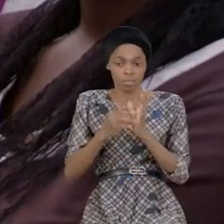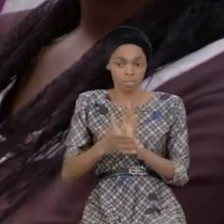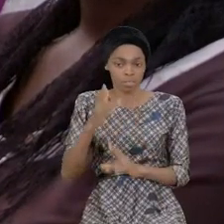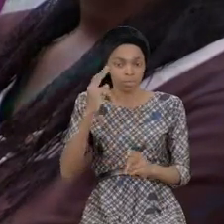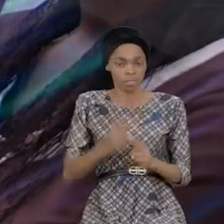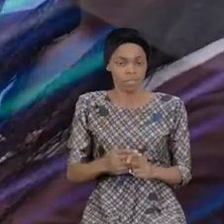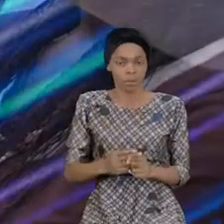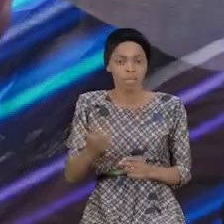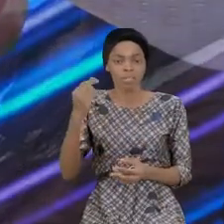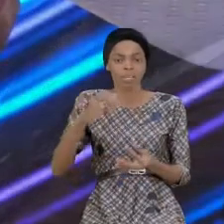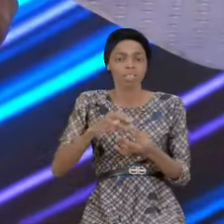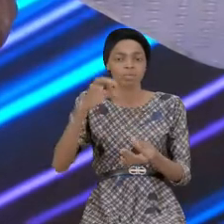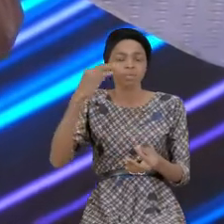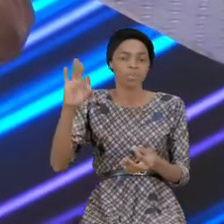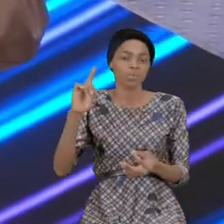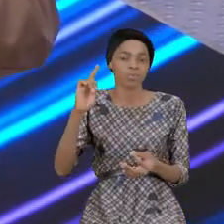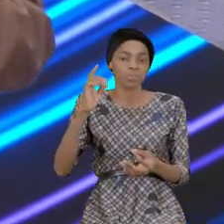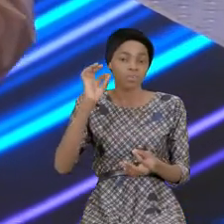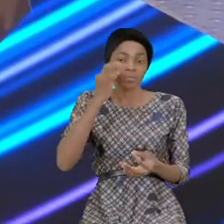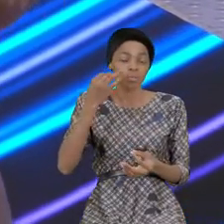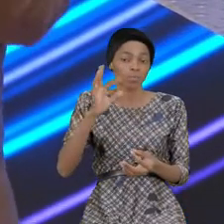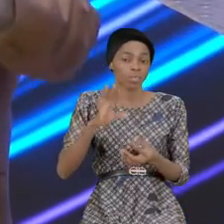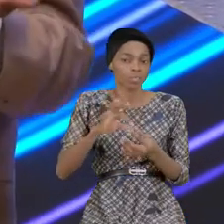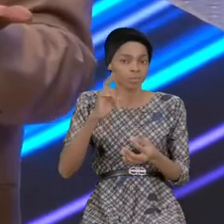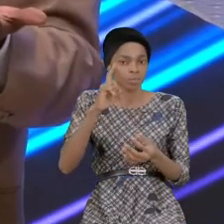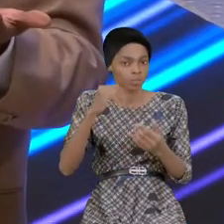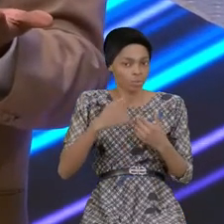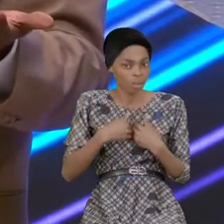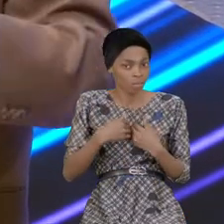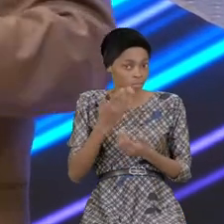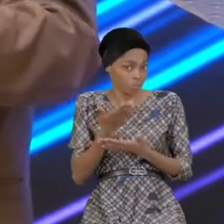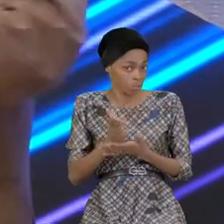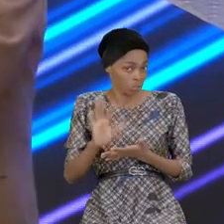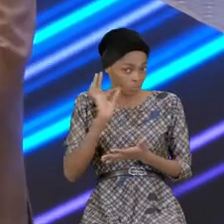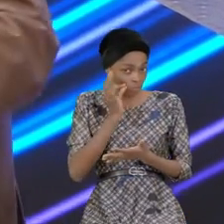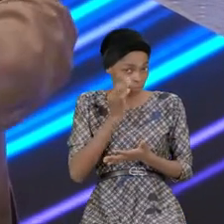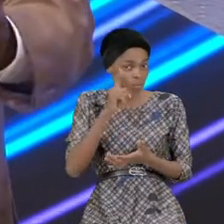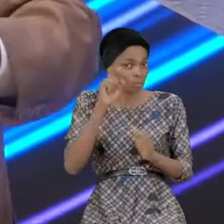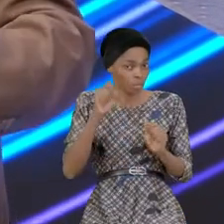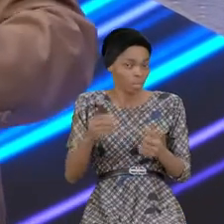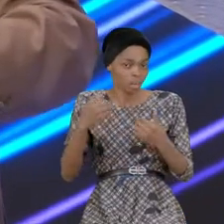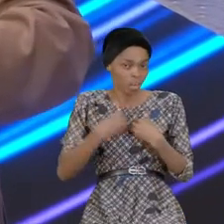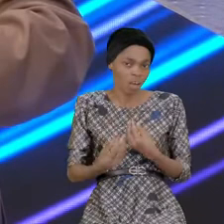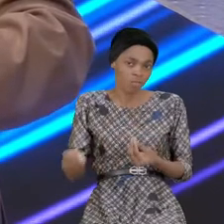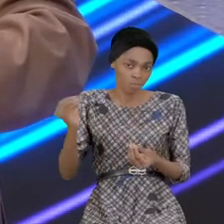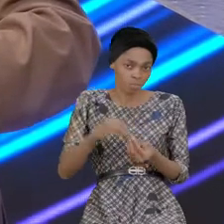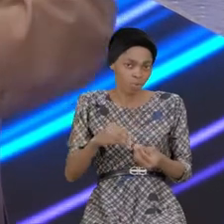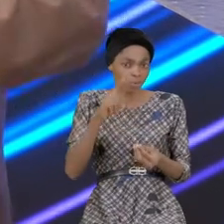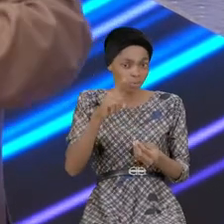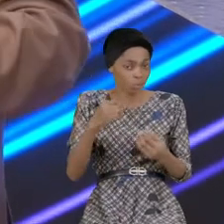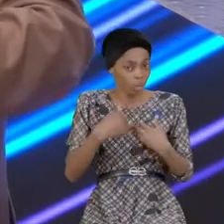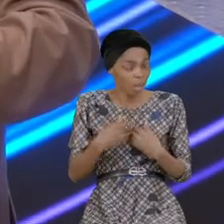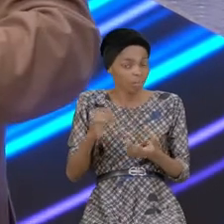of the Spirit. You have some fruit, you can have more. You have that fruit already, it